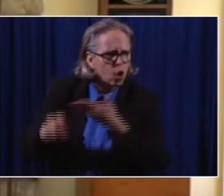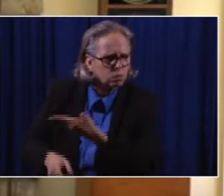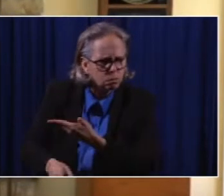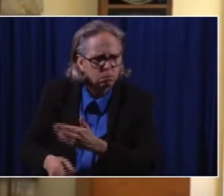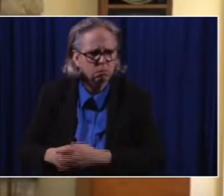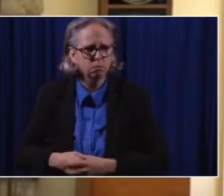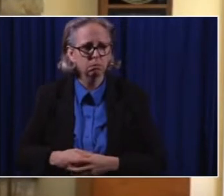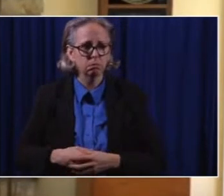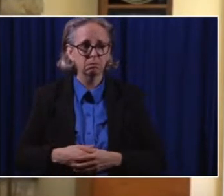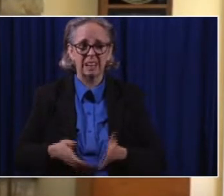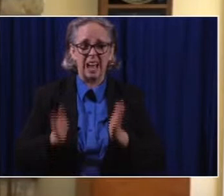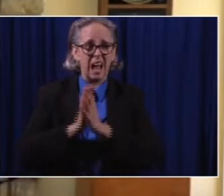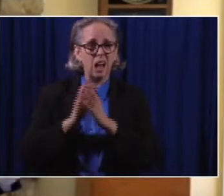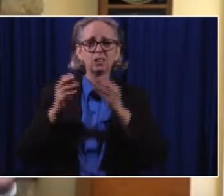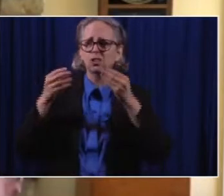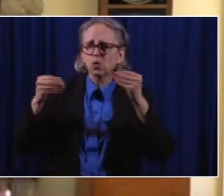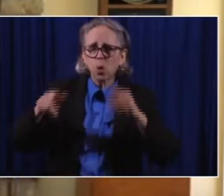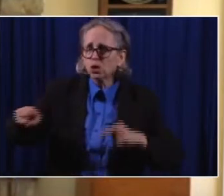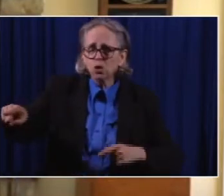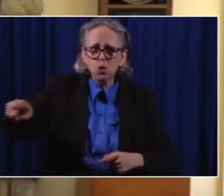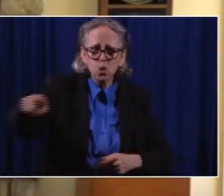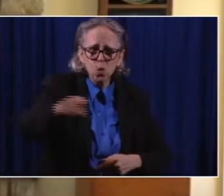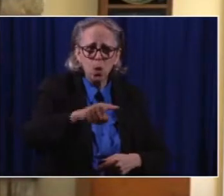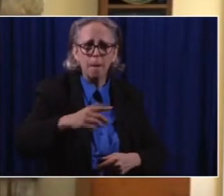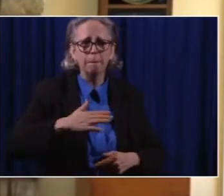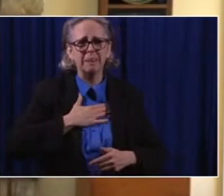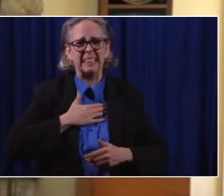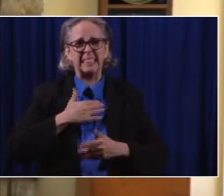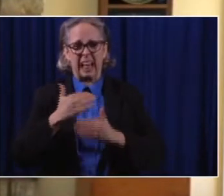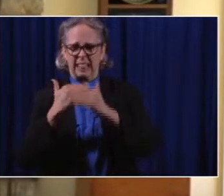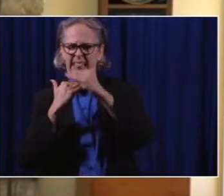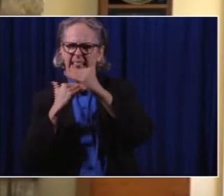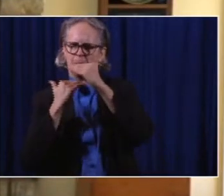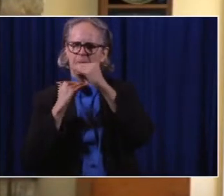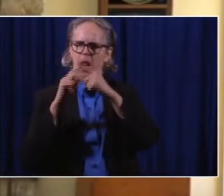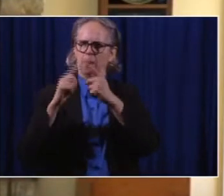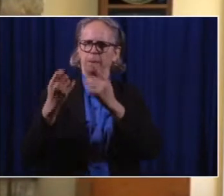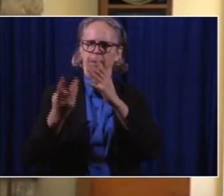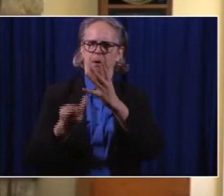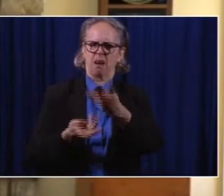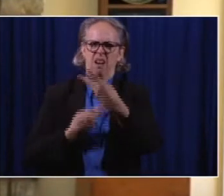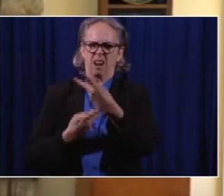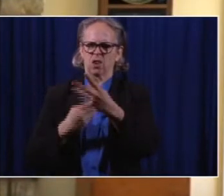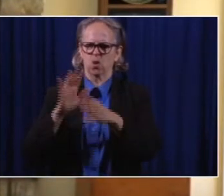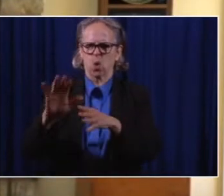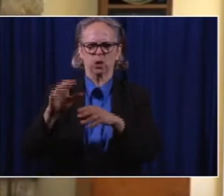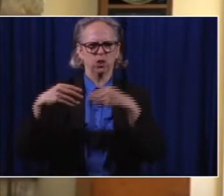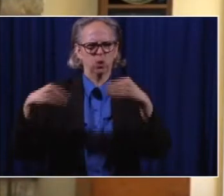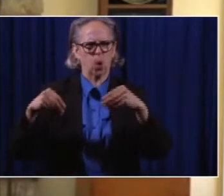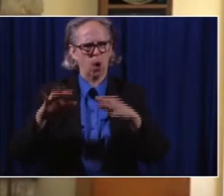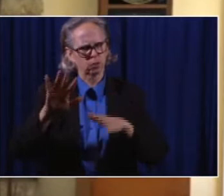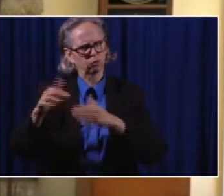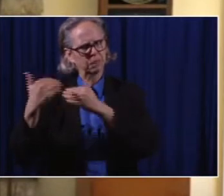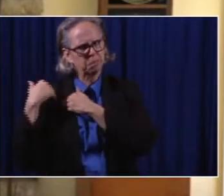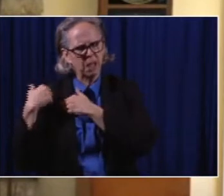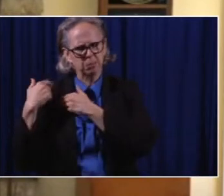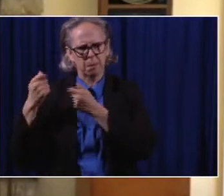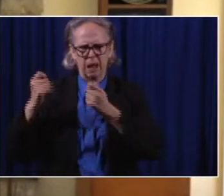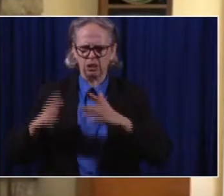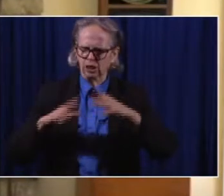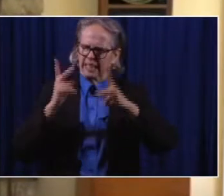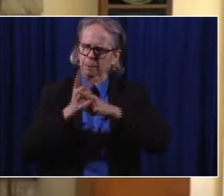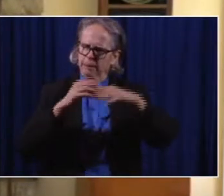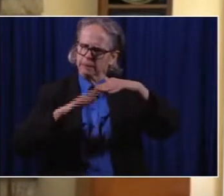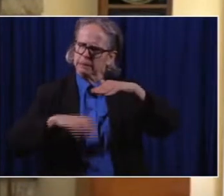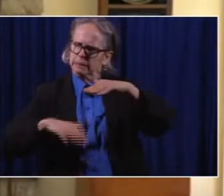sure that there's not a whole bunch of people in the store. They have to manage that. At the same time, they have an obligation